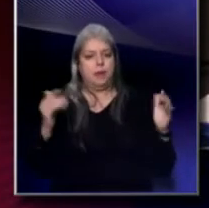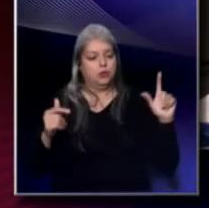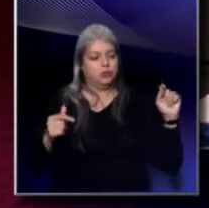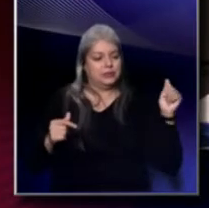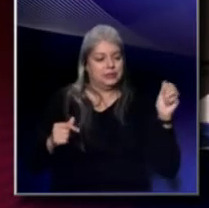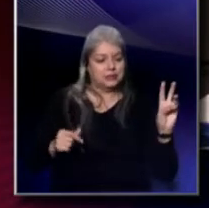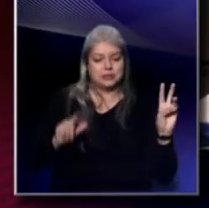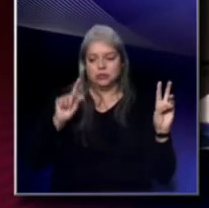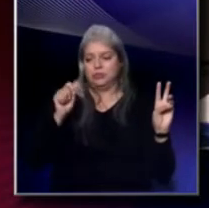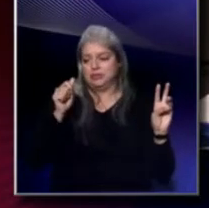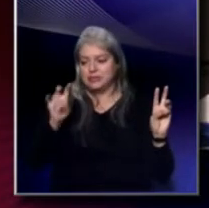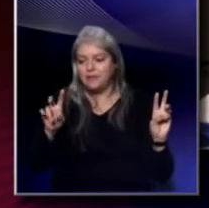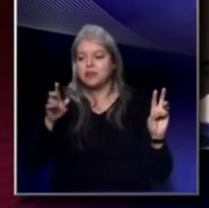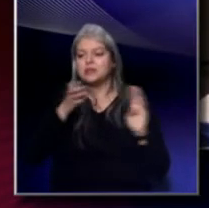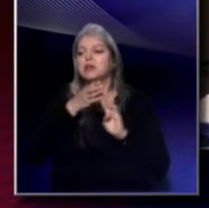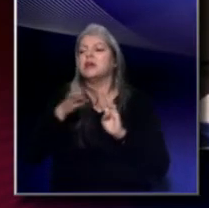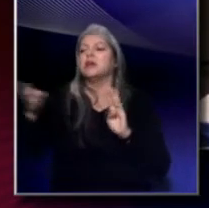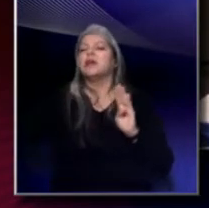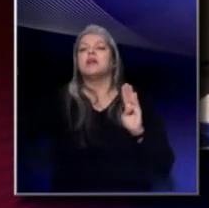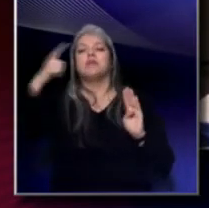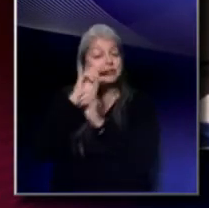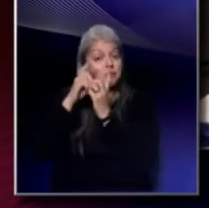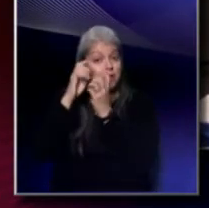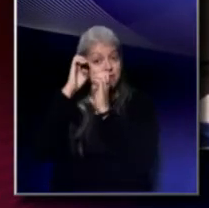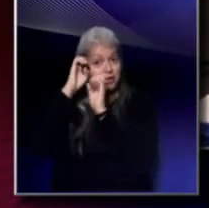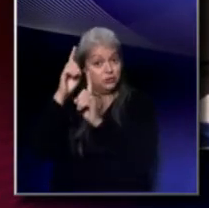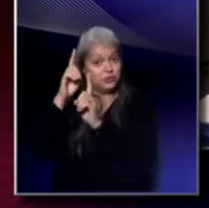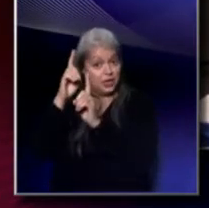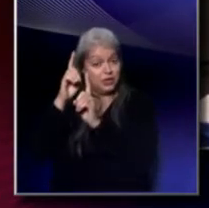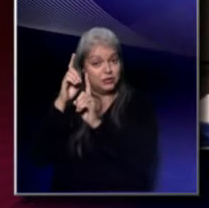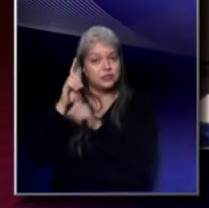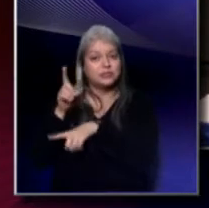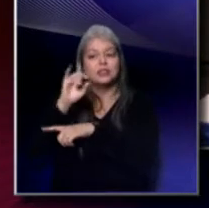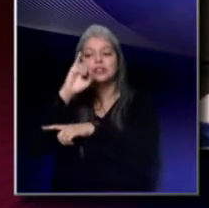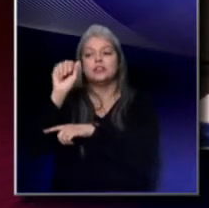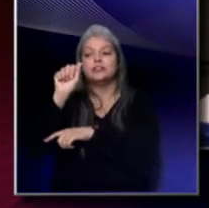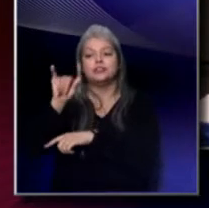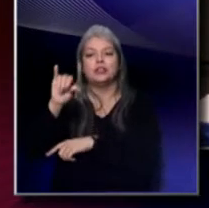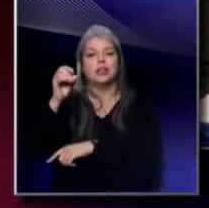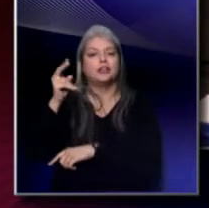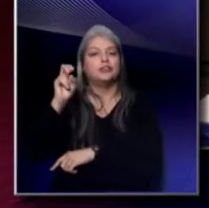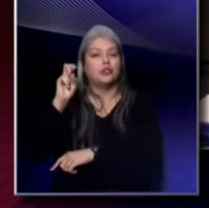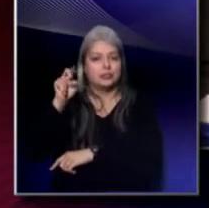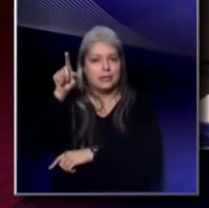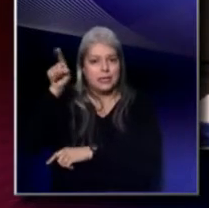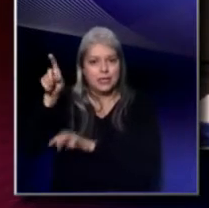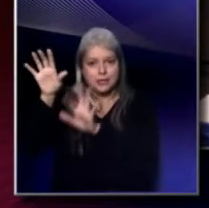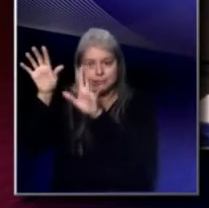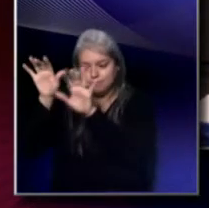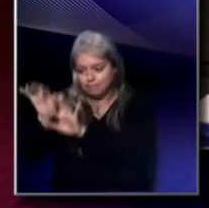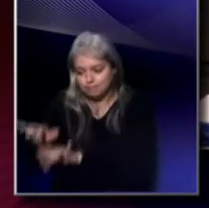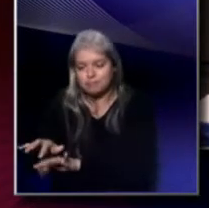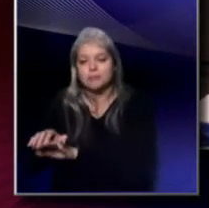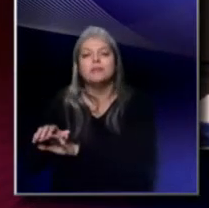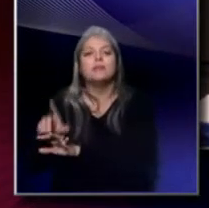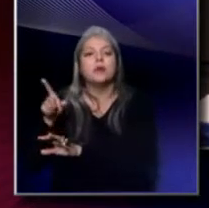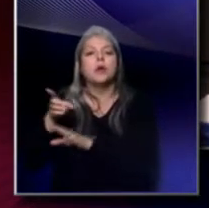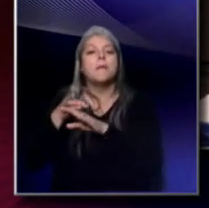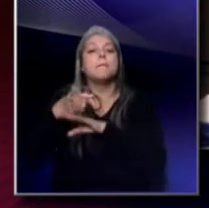see trends going into the future. Jay Johnson put together